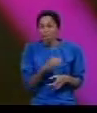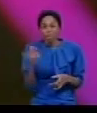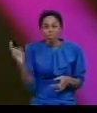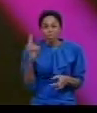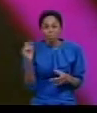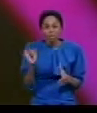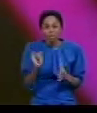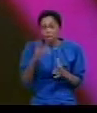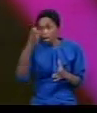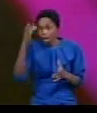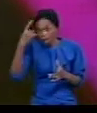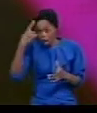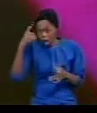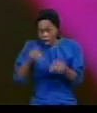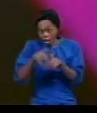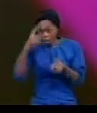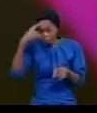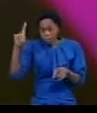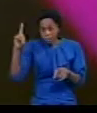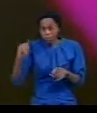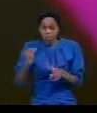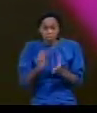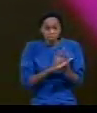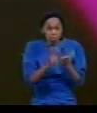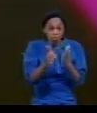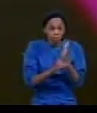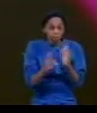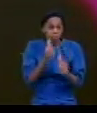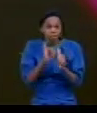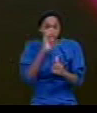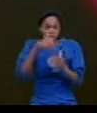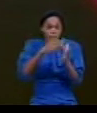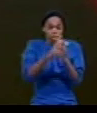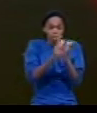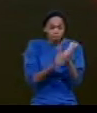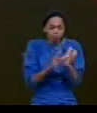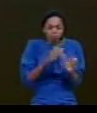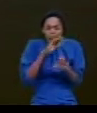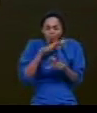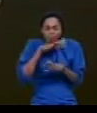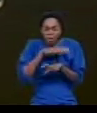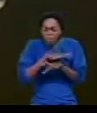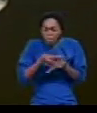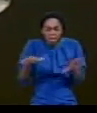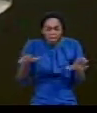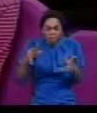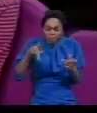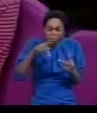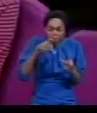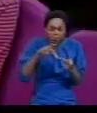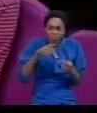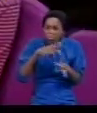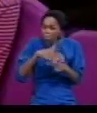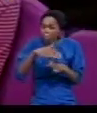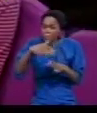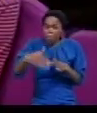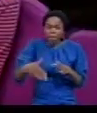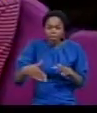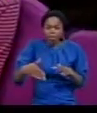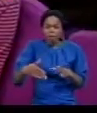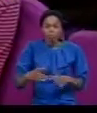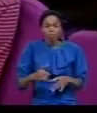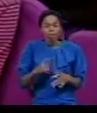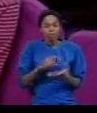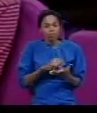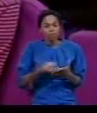the righteousness which is in the law. Blameless, perfect, spotless. But look at verse